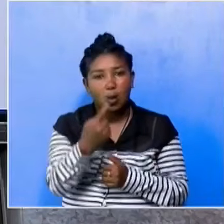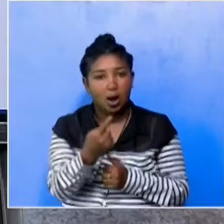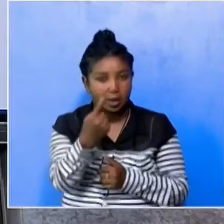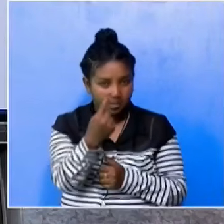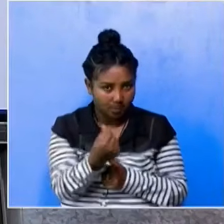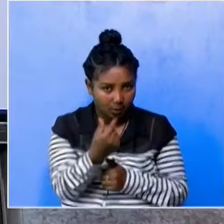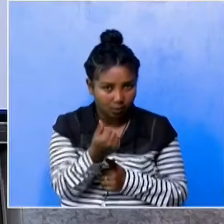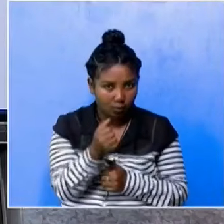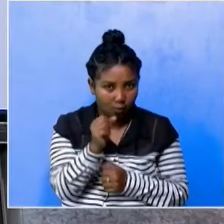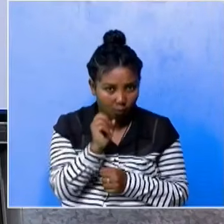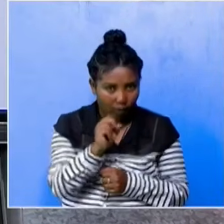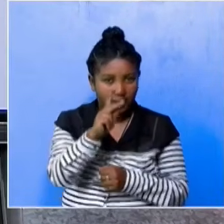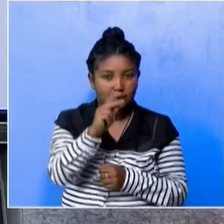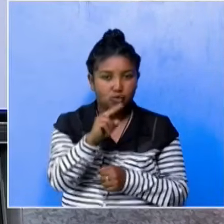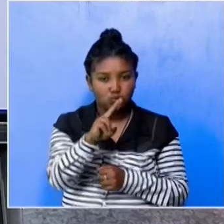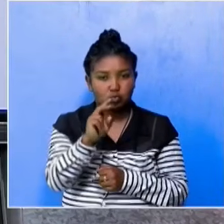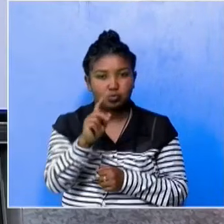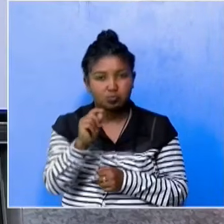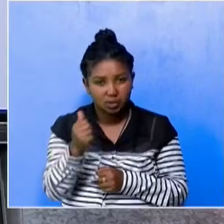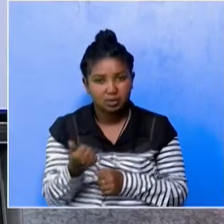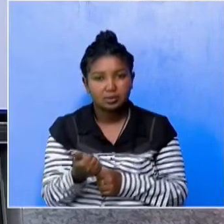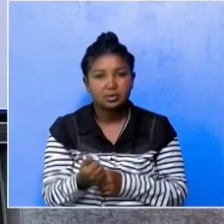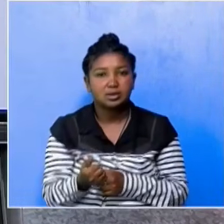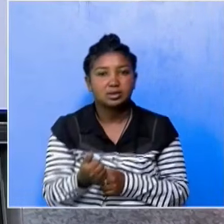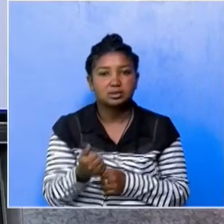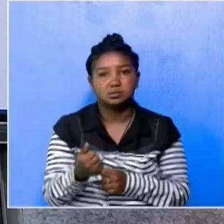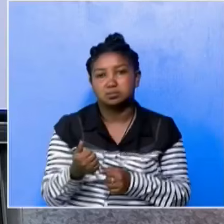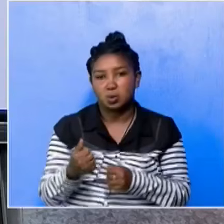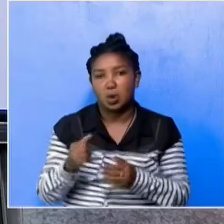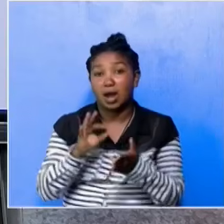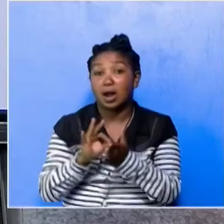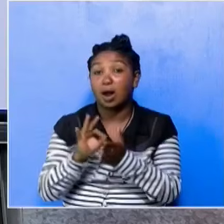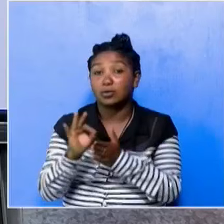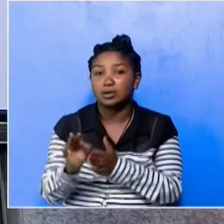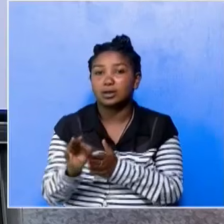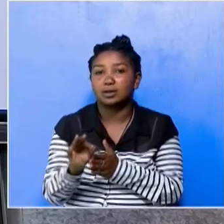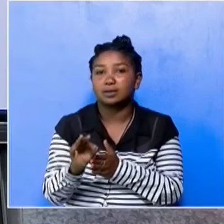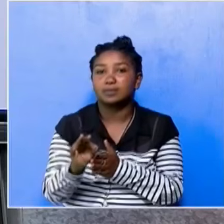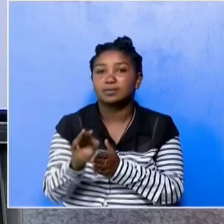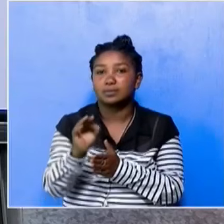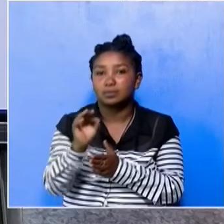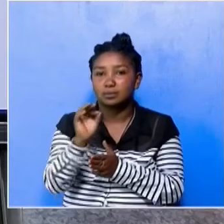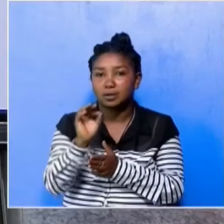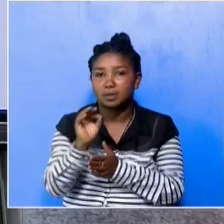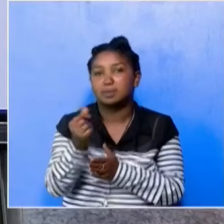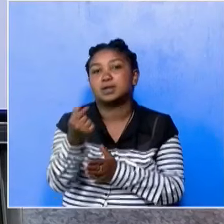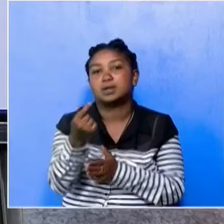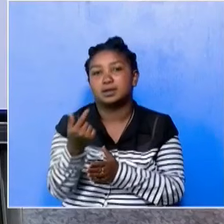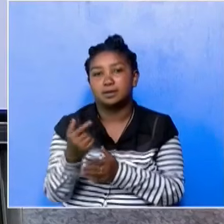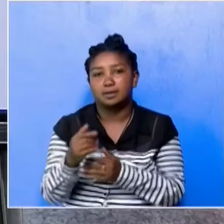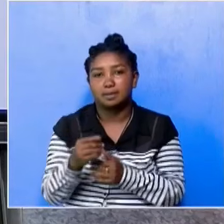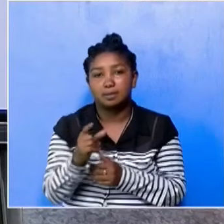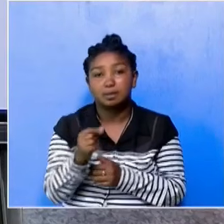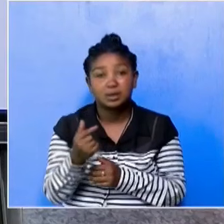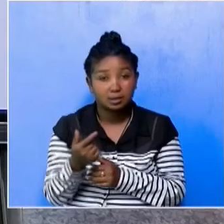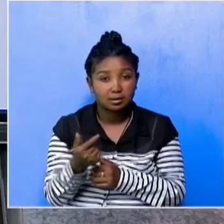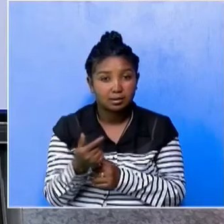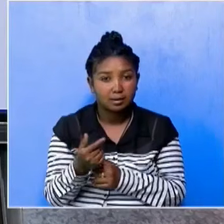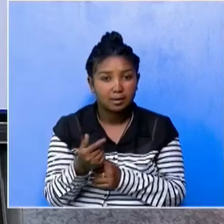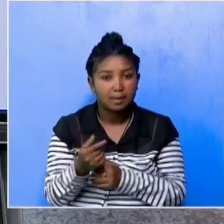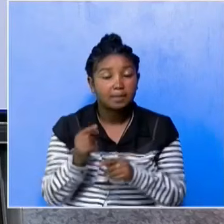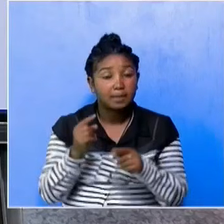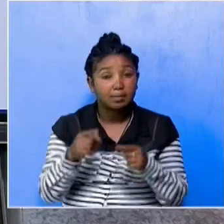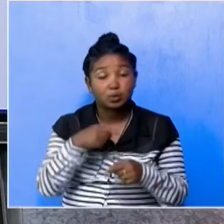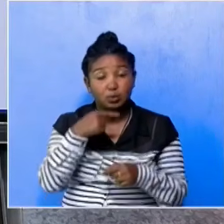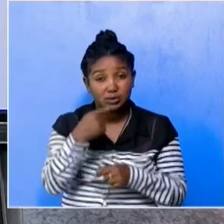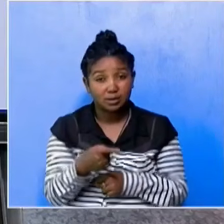birr, 2 birr, just we are counting the unit birr. Is it clear? When